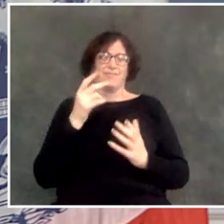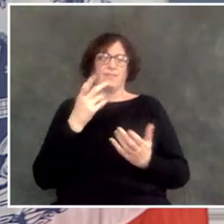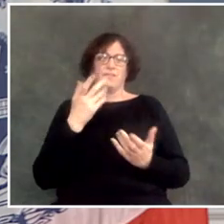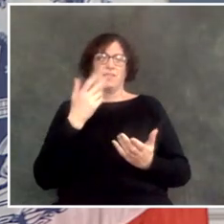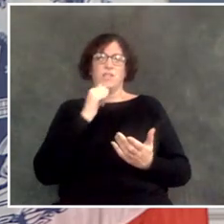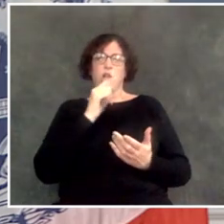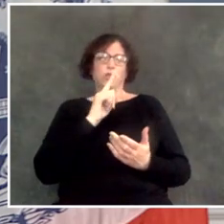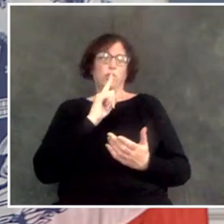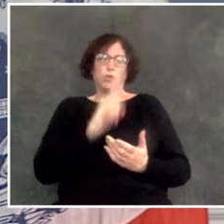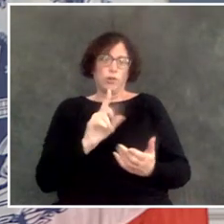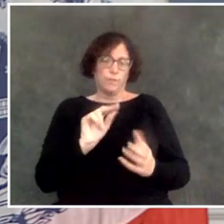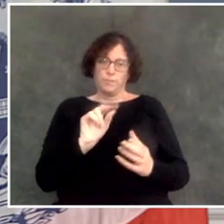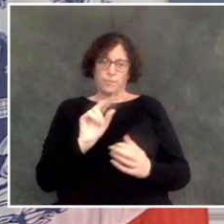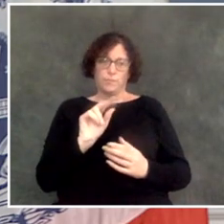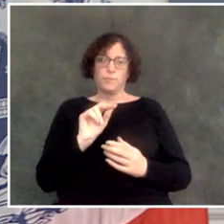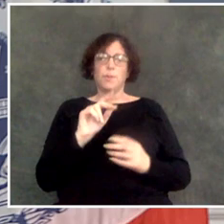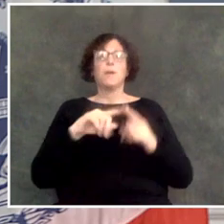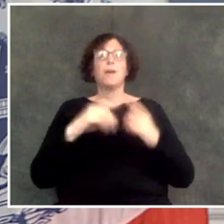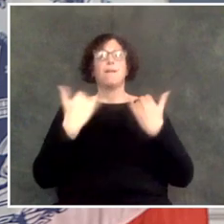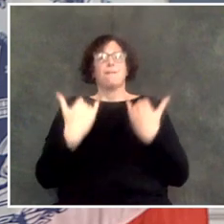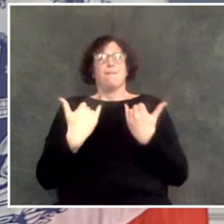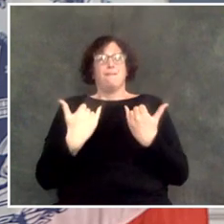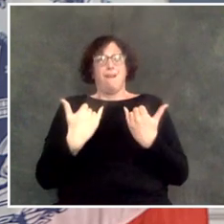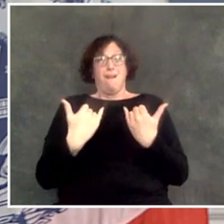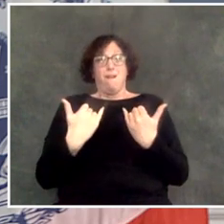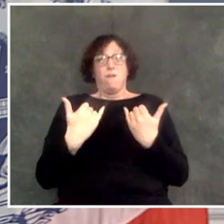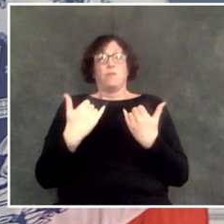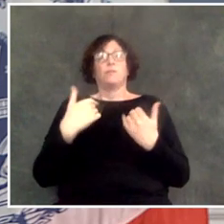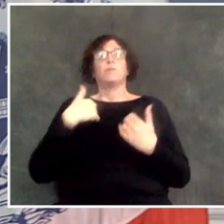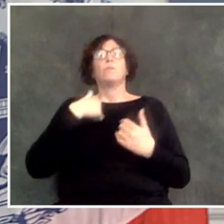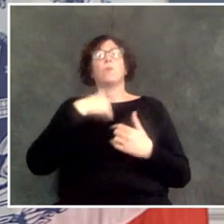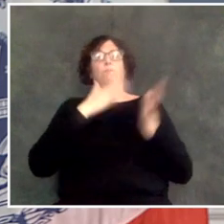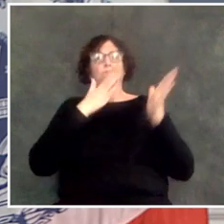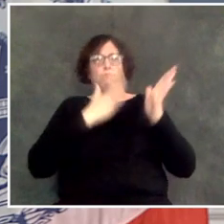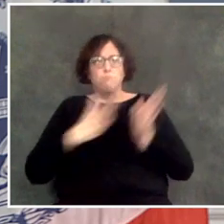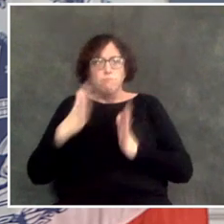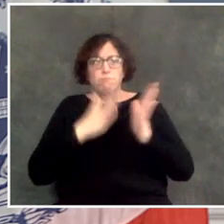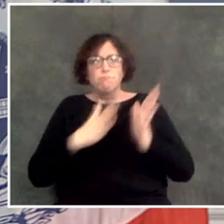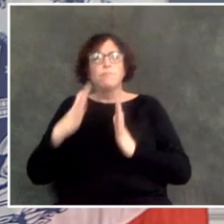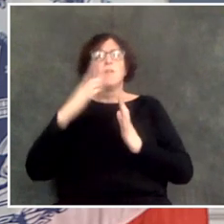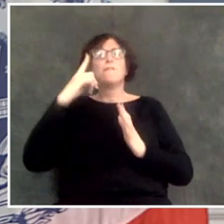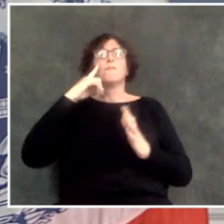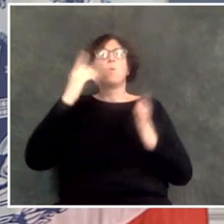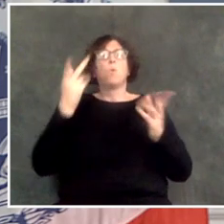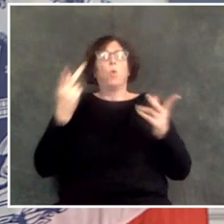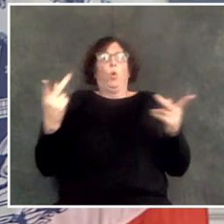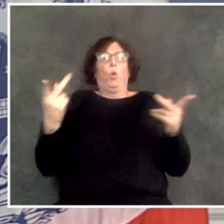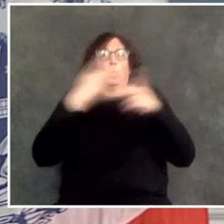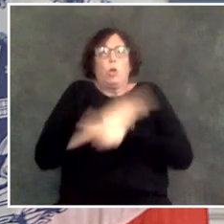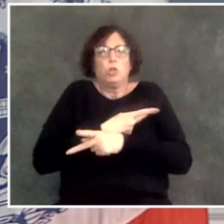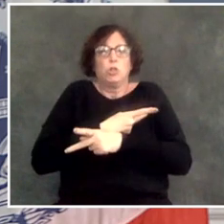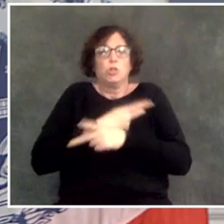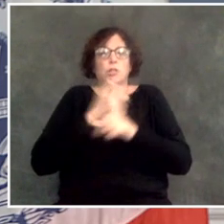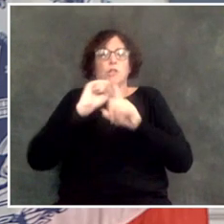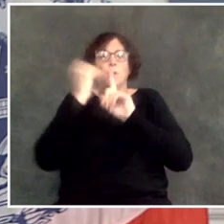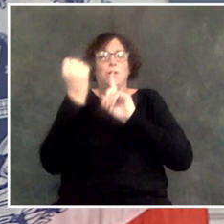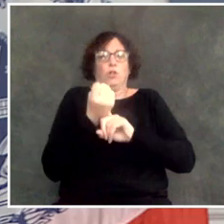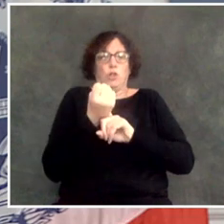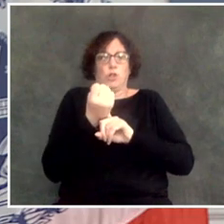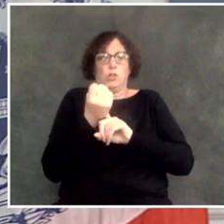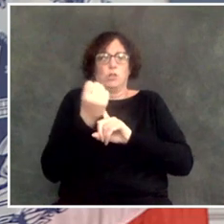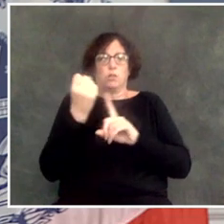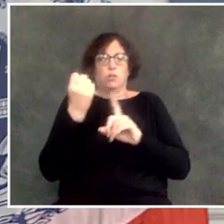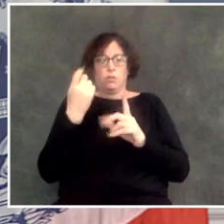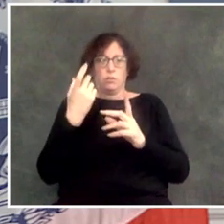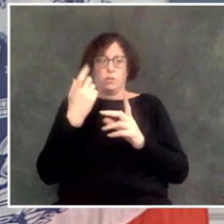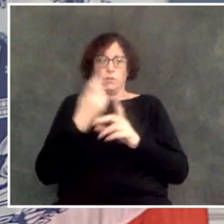So Seth, if it turned out, you know, a month from now, if your question was, wow, you know, it turned out to be a lot better than you projected and you had too